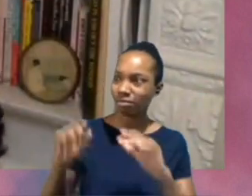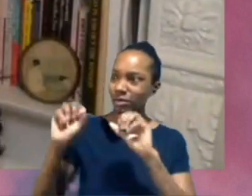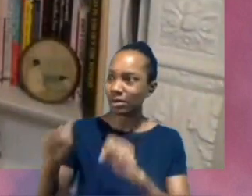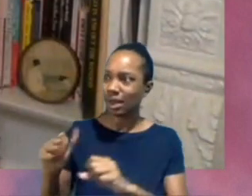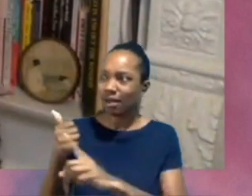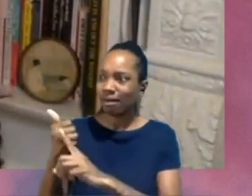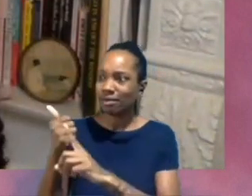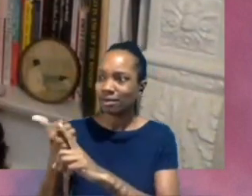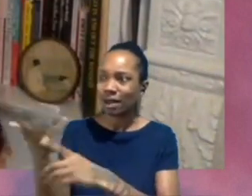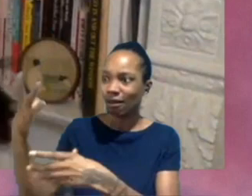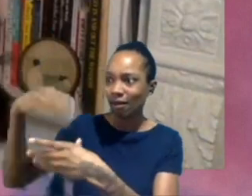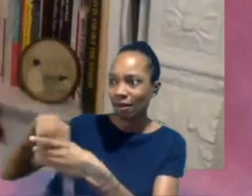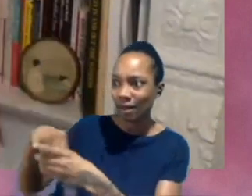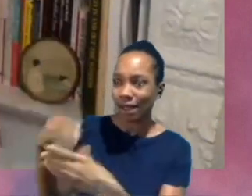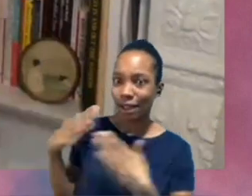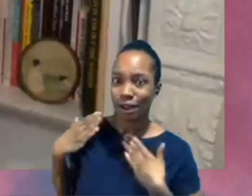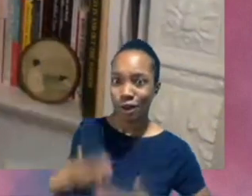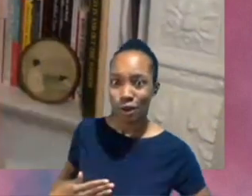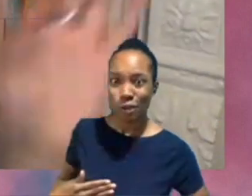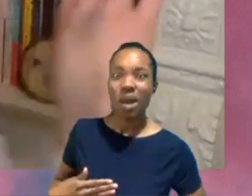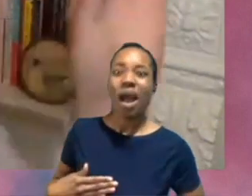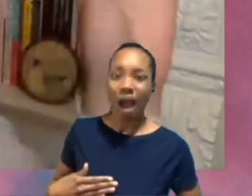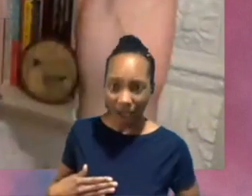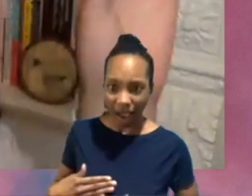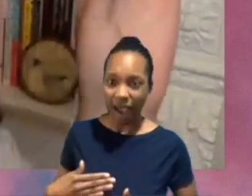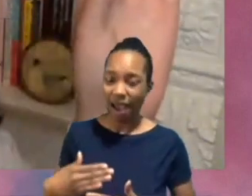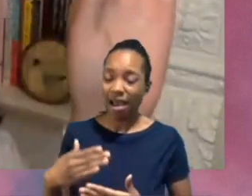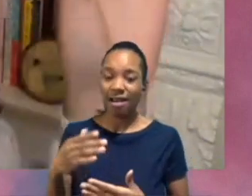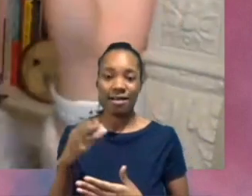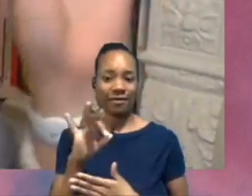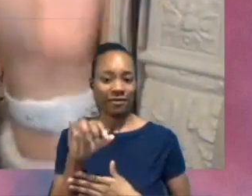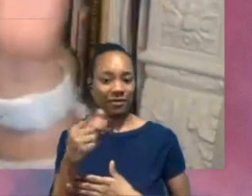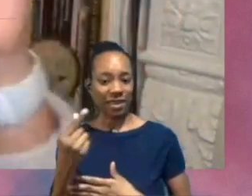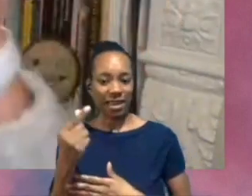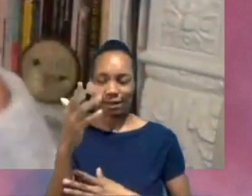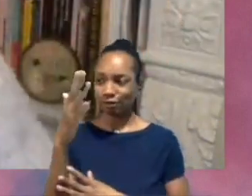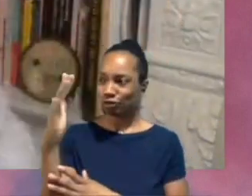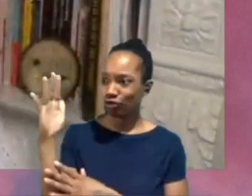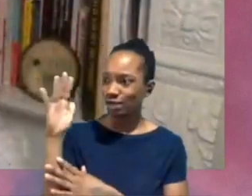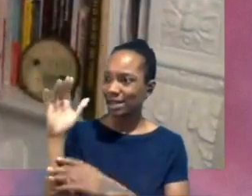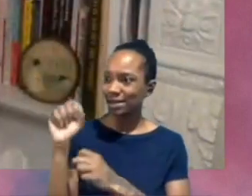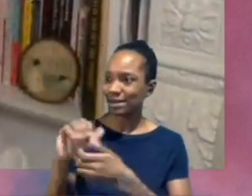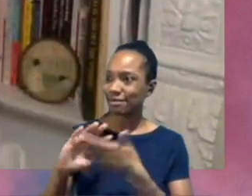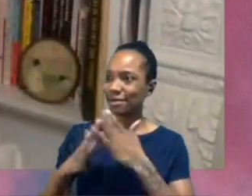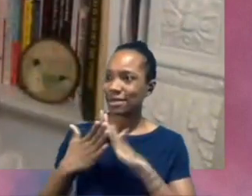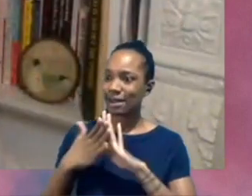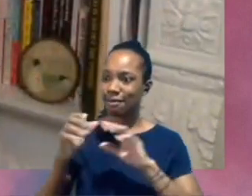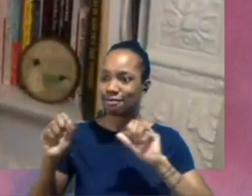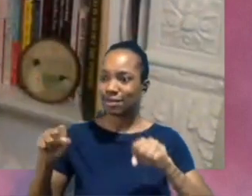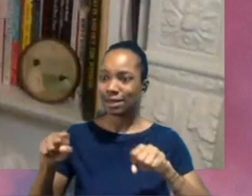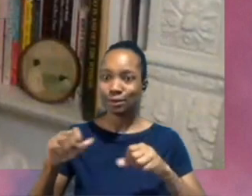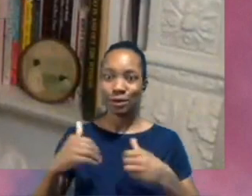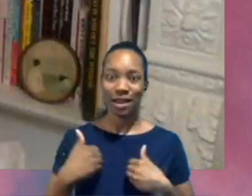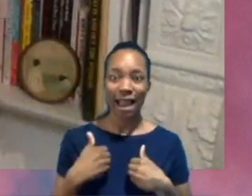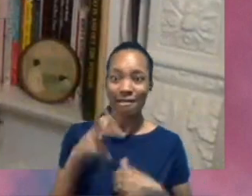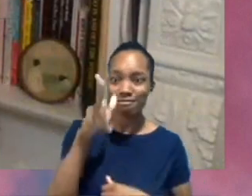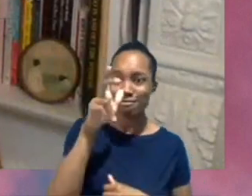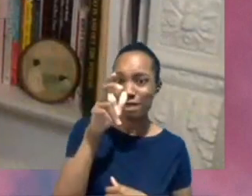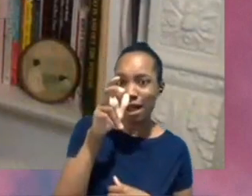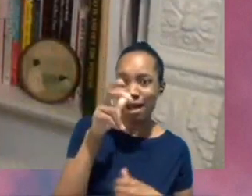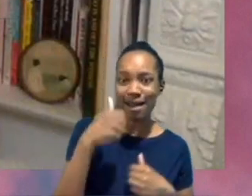course, a fig becomes possible when a lady wasp lays her eggs inside a flower, dies